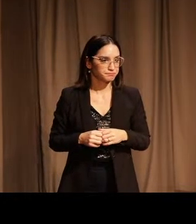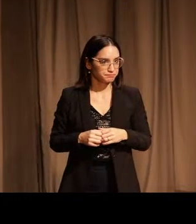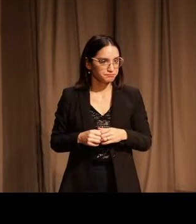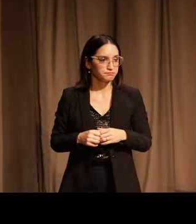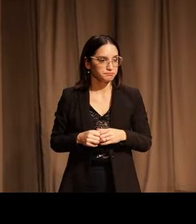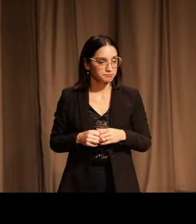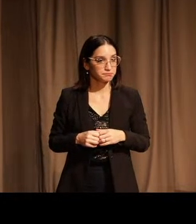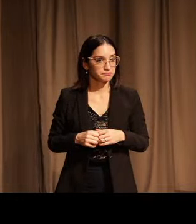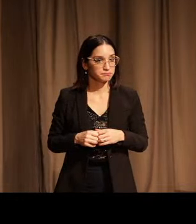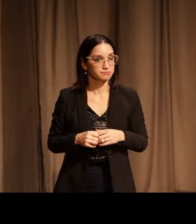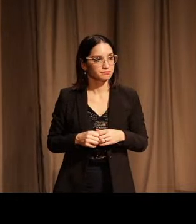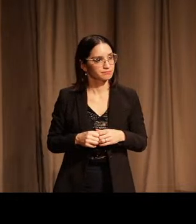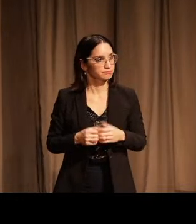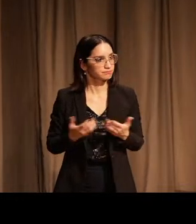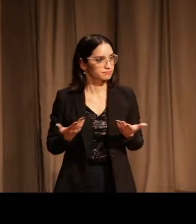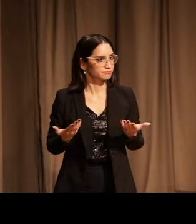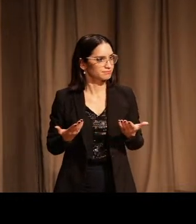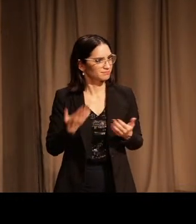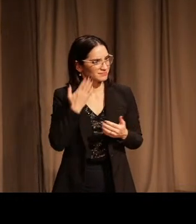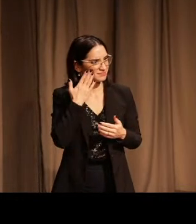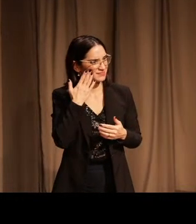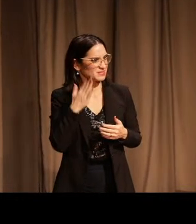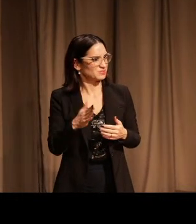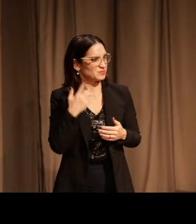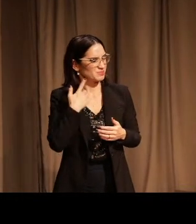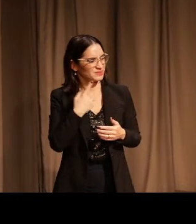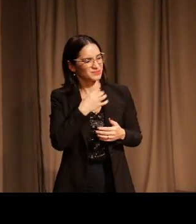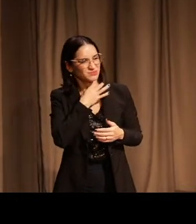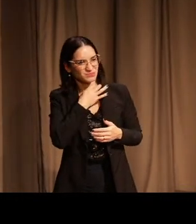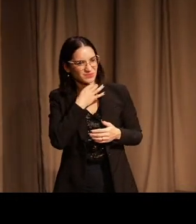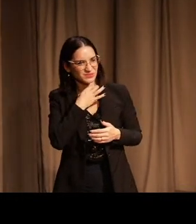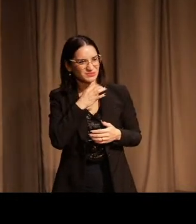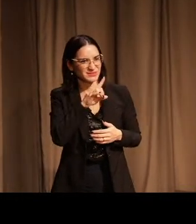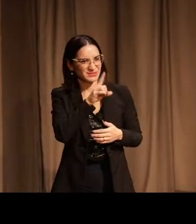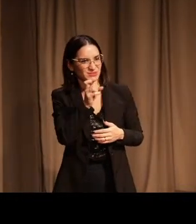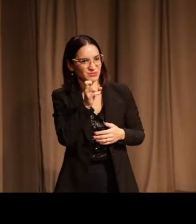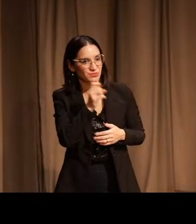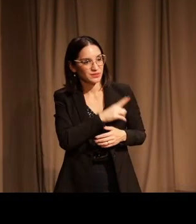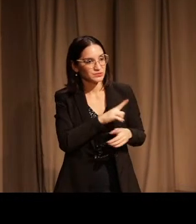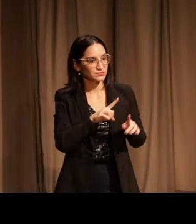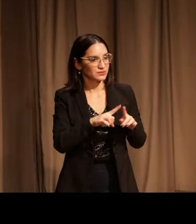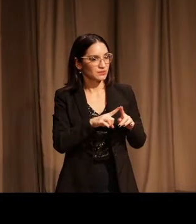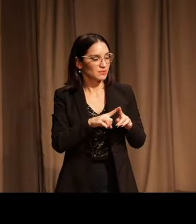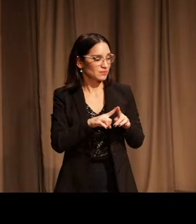yeah, I don't know if I have a question. I'm just talking over and over, but